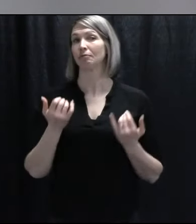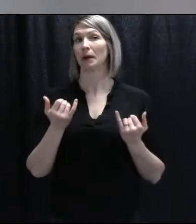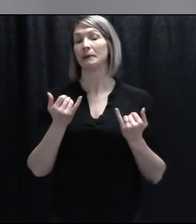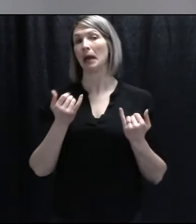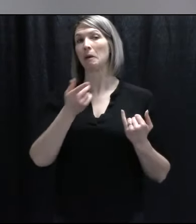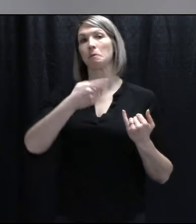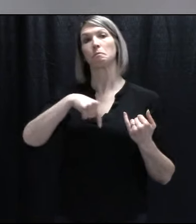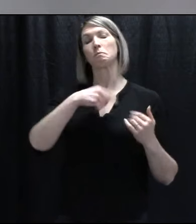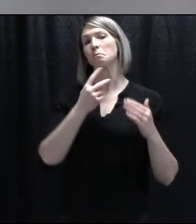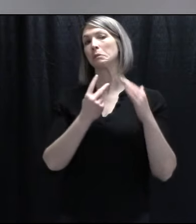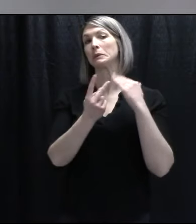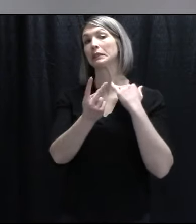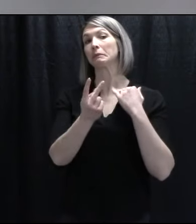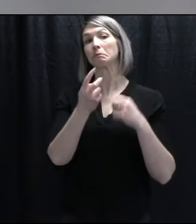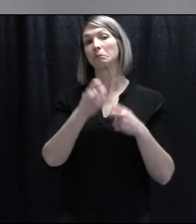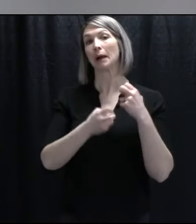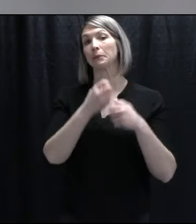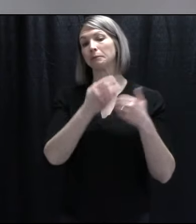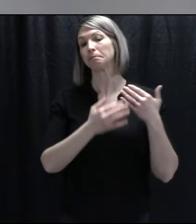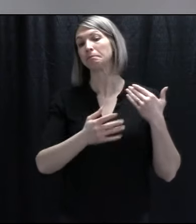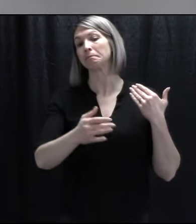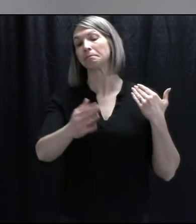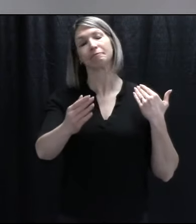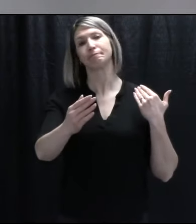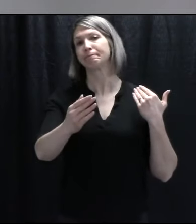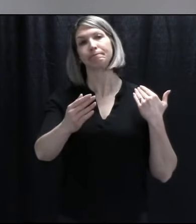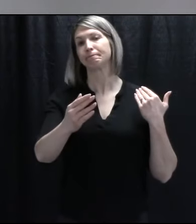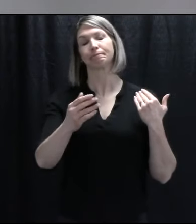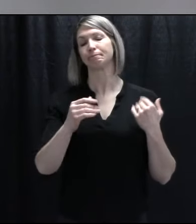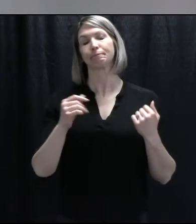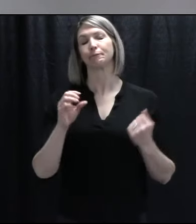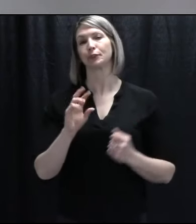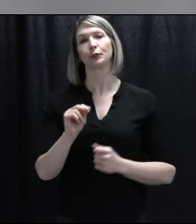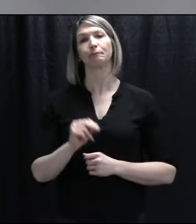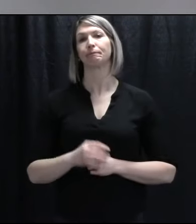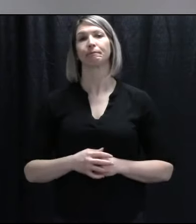not anticipating any operational challenges there.